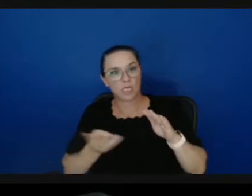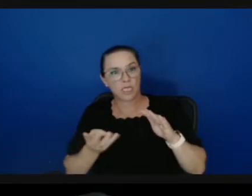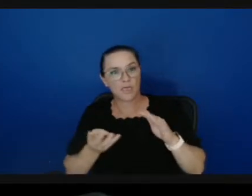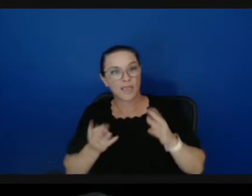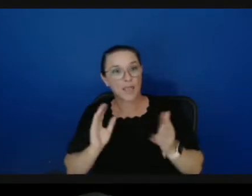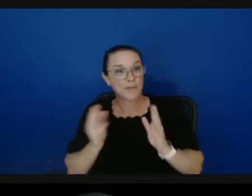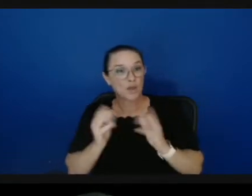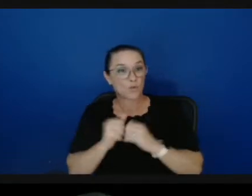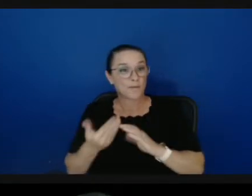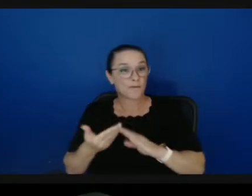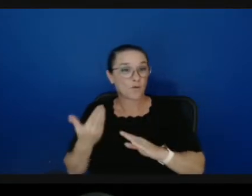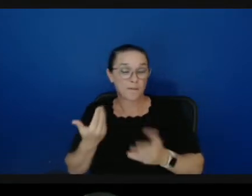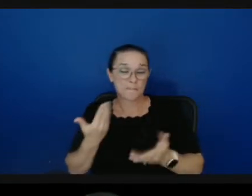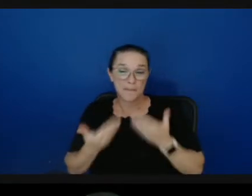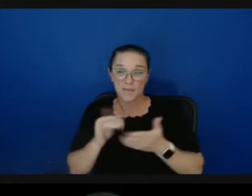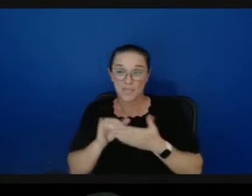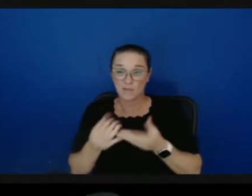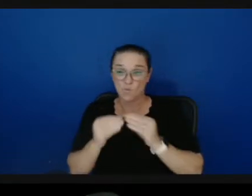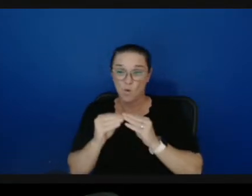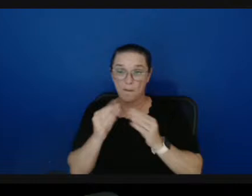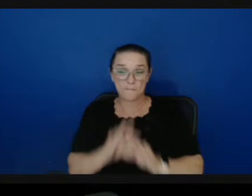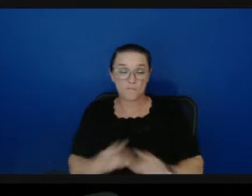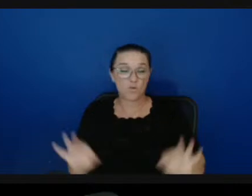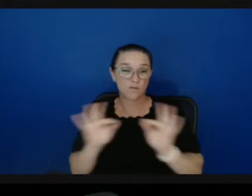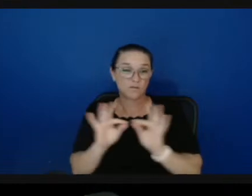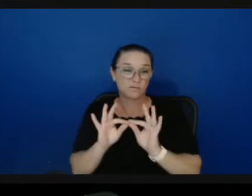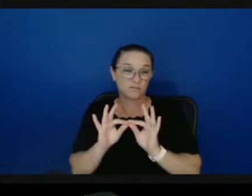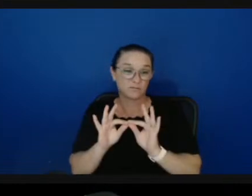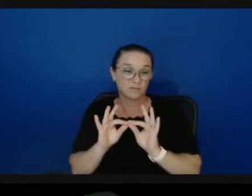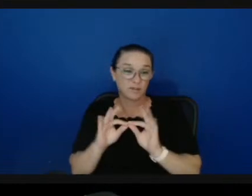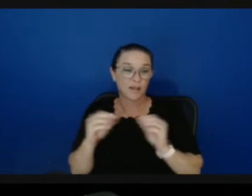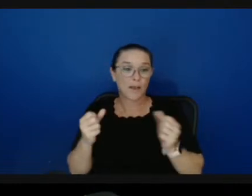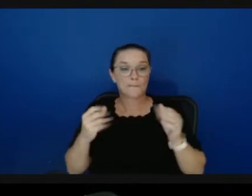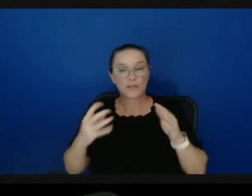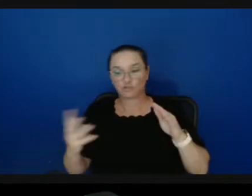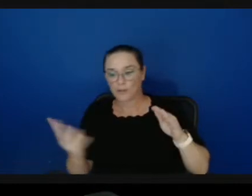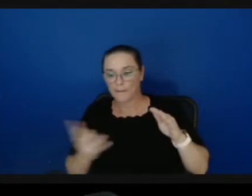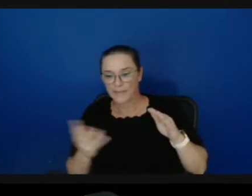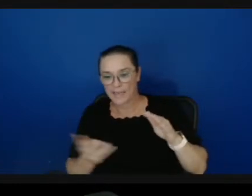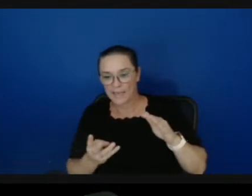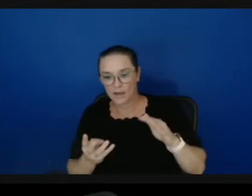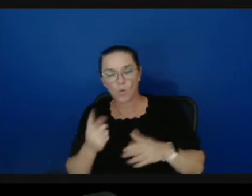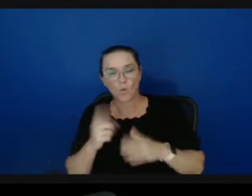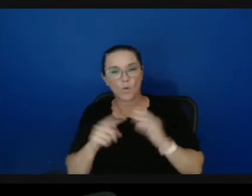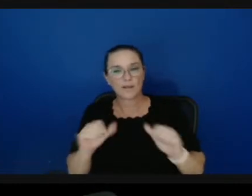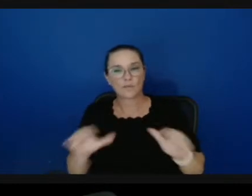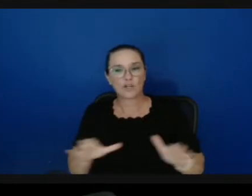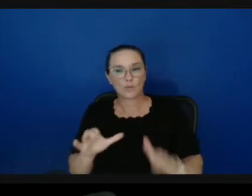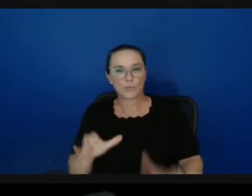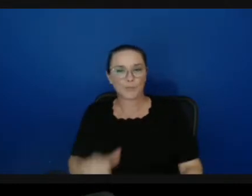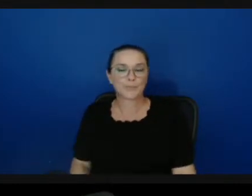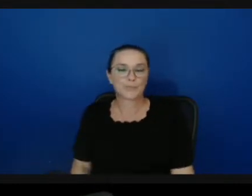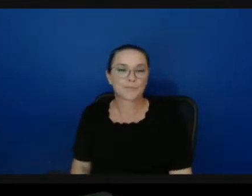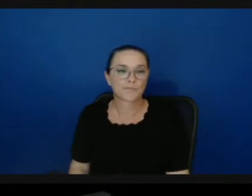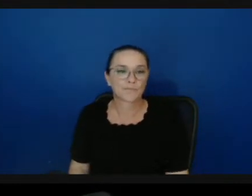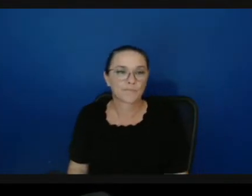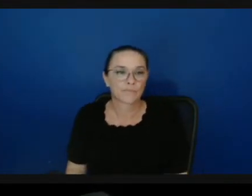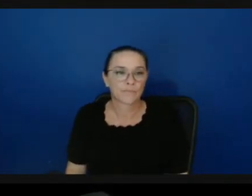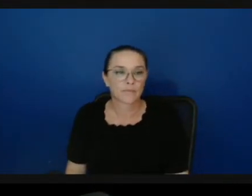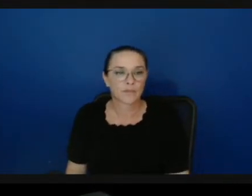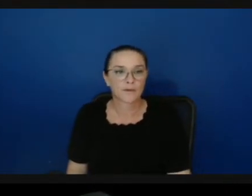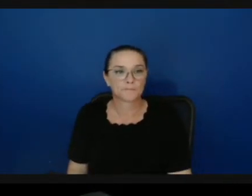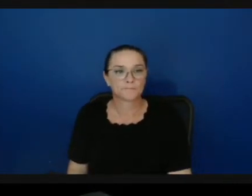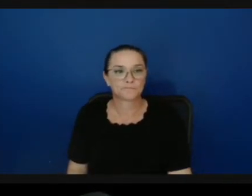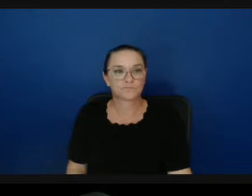maybe that's the more important thing, is how much is coming in, so what could it do from there, right? If it's all on a summit, could it